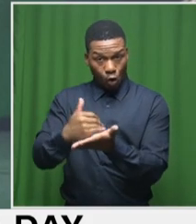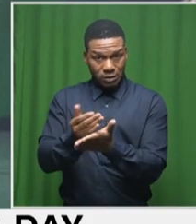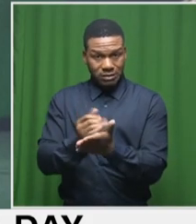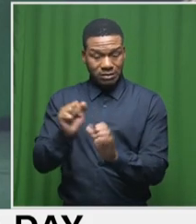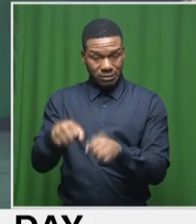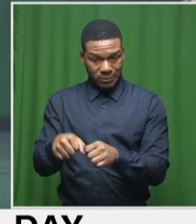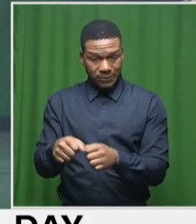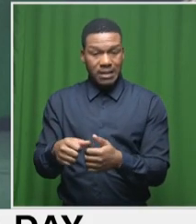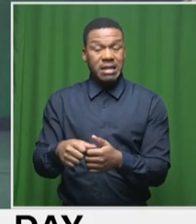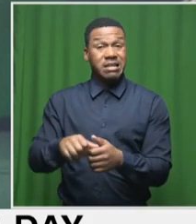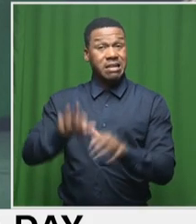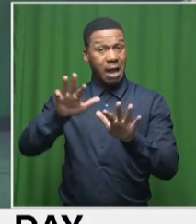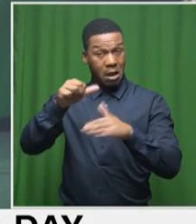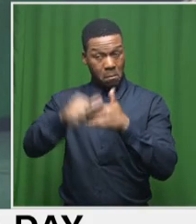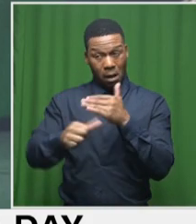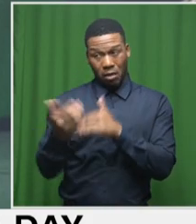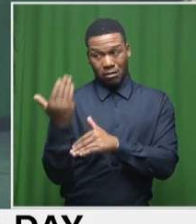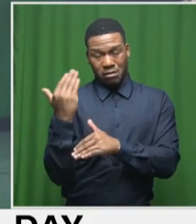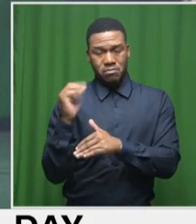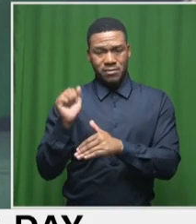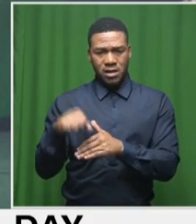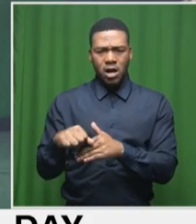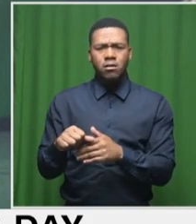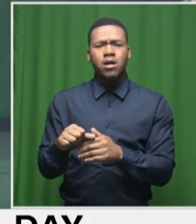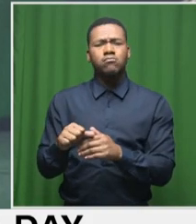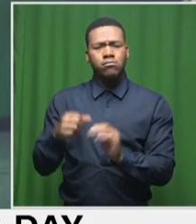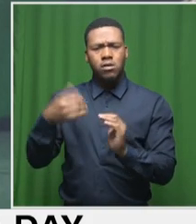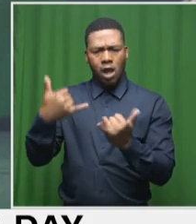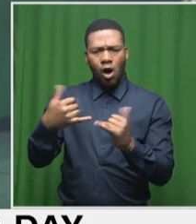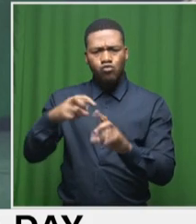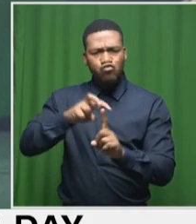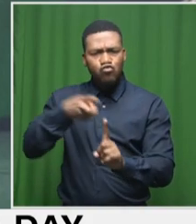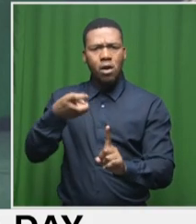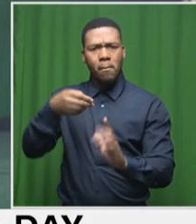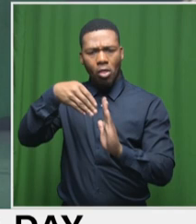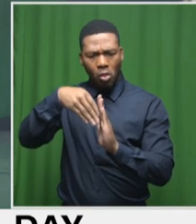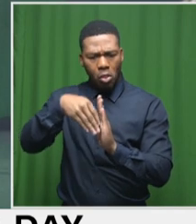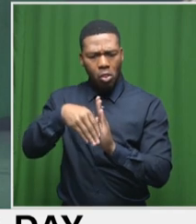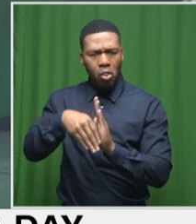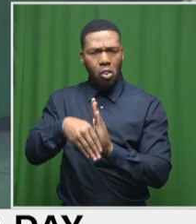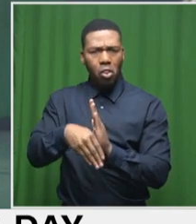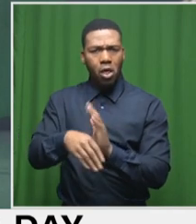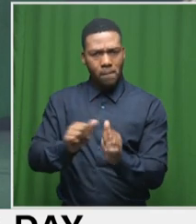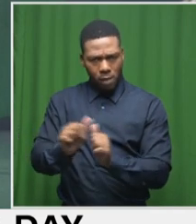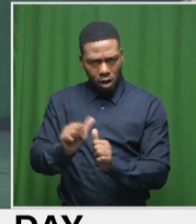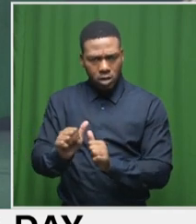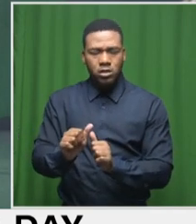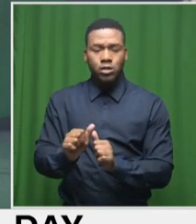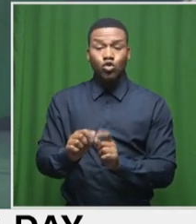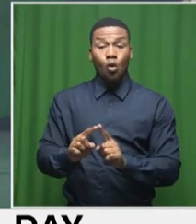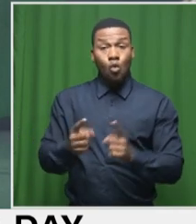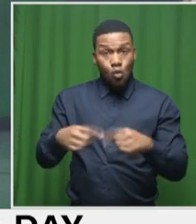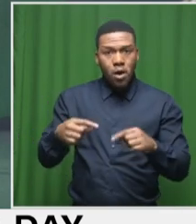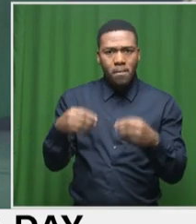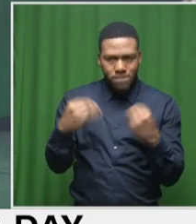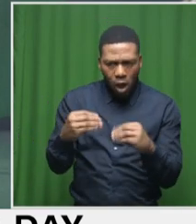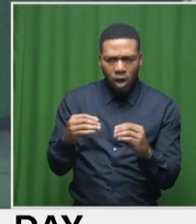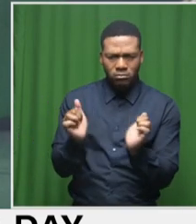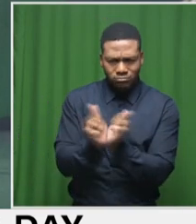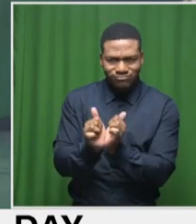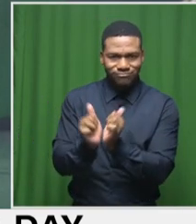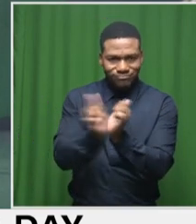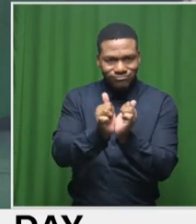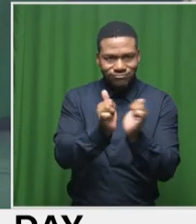this quarter, rape is increasing. The measures that we are using, we are affecting many of the arrests, the awareness that we are having with